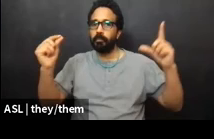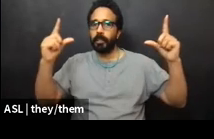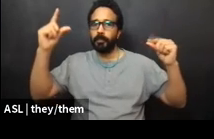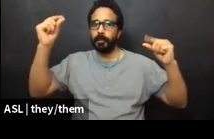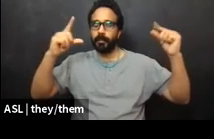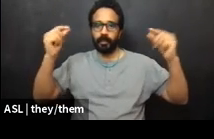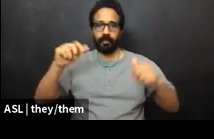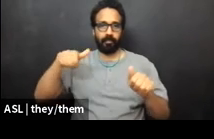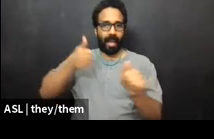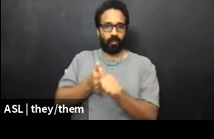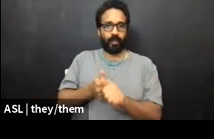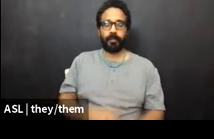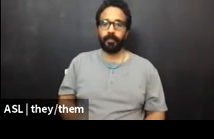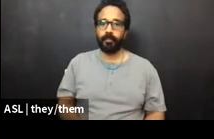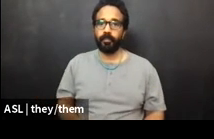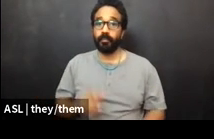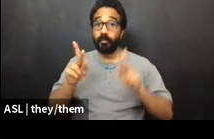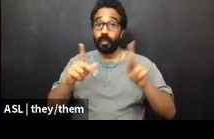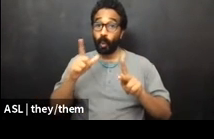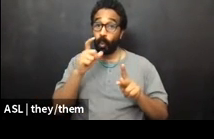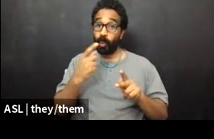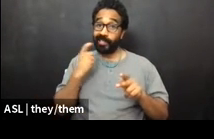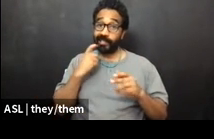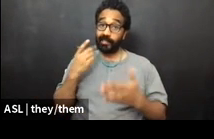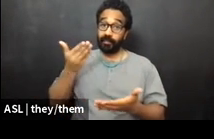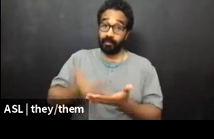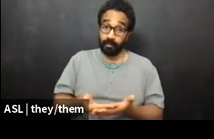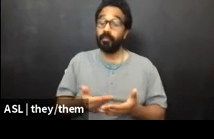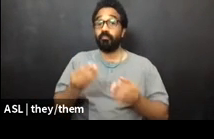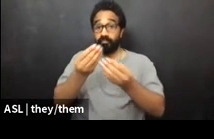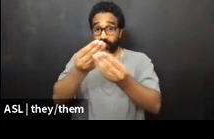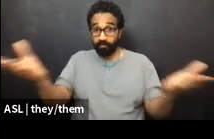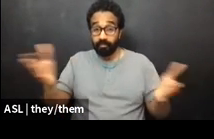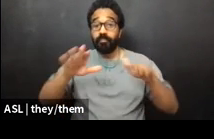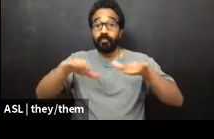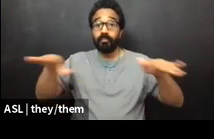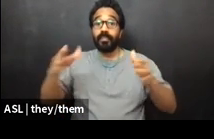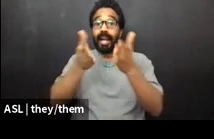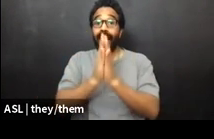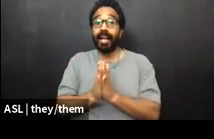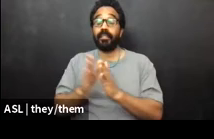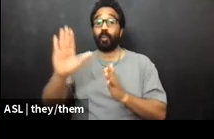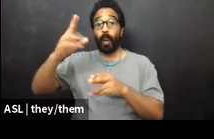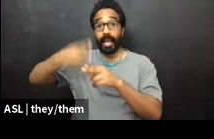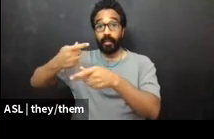So for those who came in late, we're asking first that you rename yourself to just your personal pronouns. That is